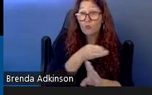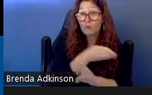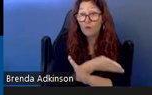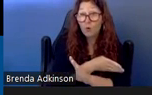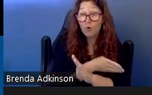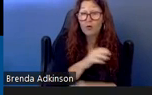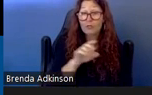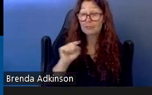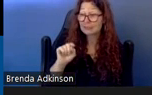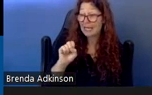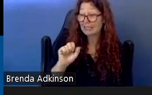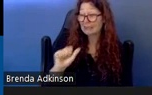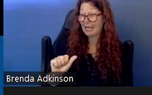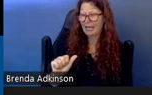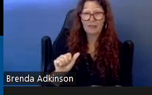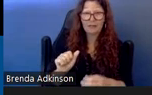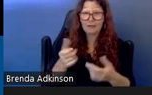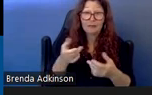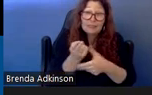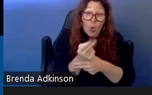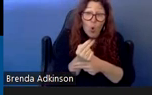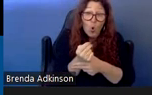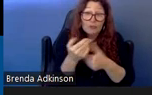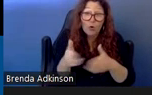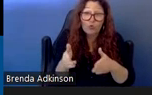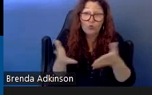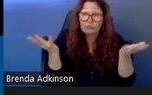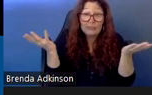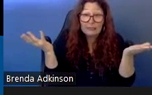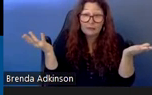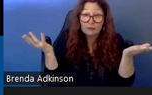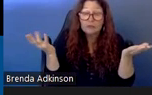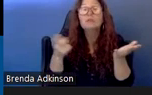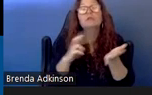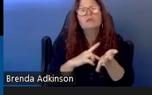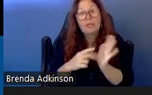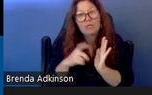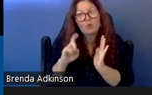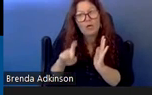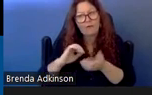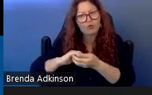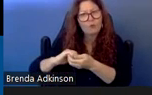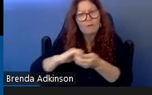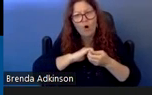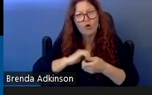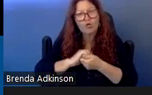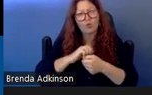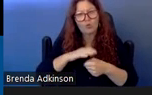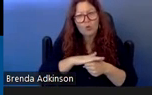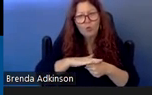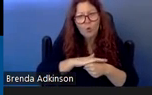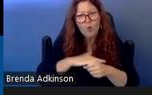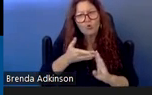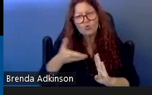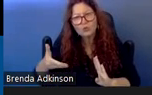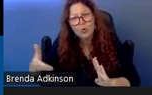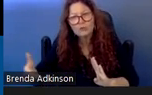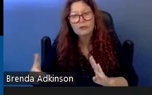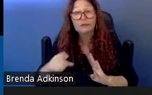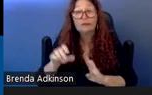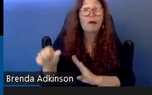hotel room, and we have to work with local resources and other state and federal